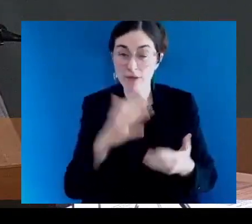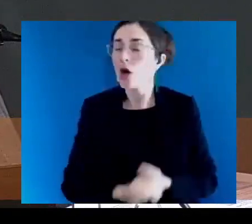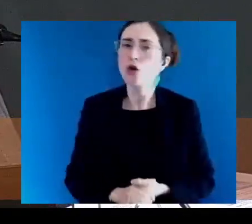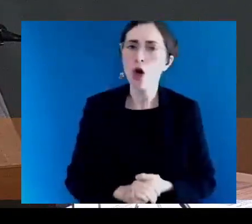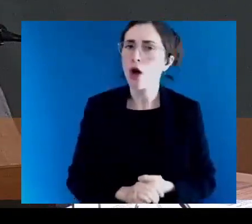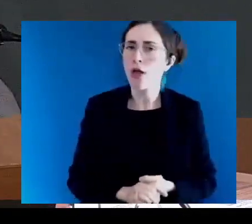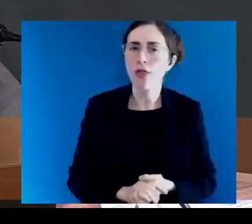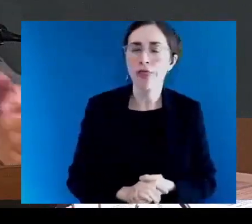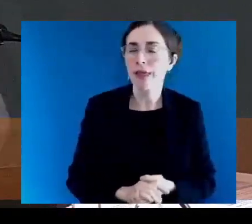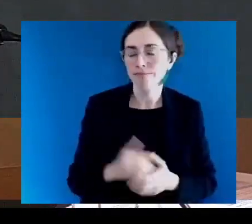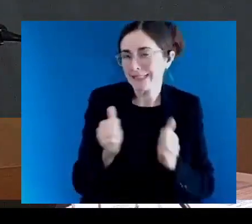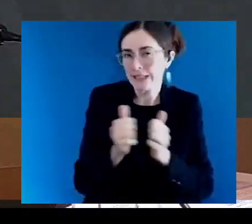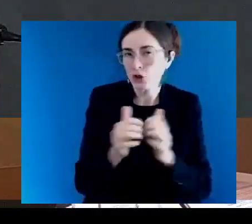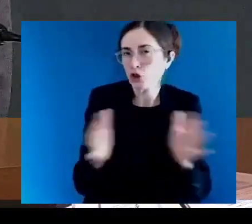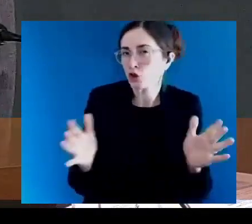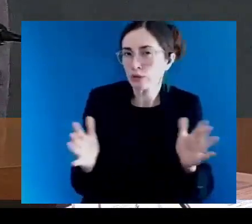No.